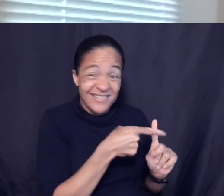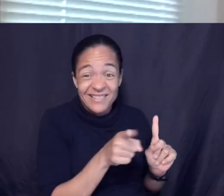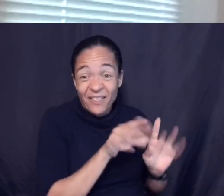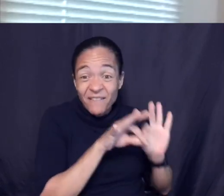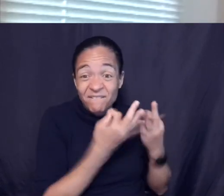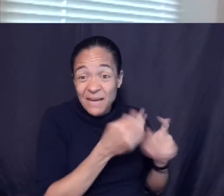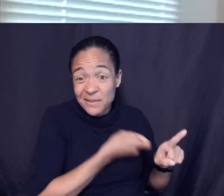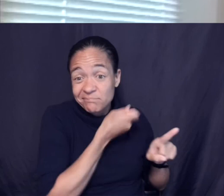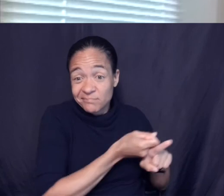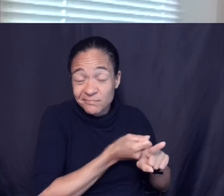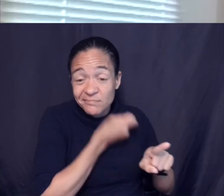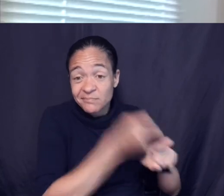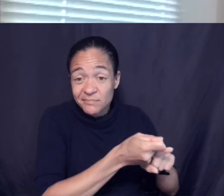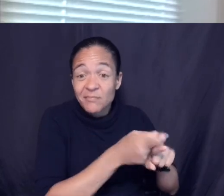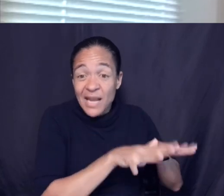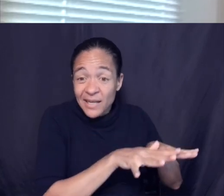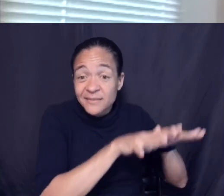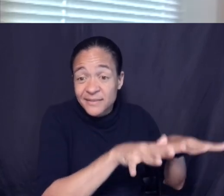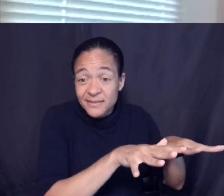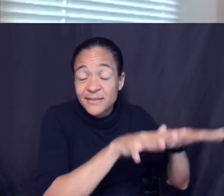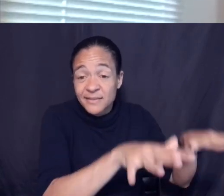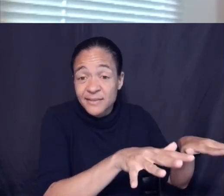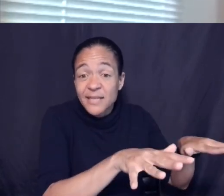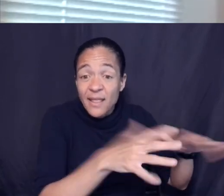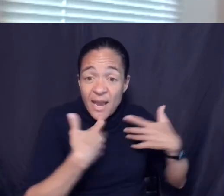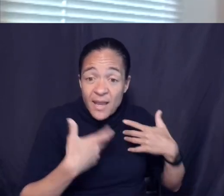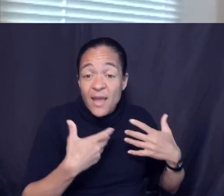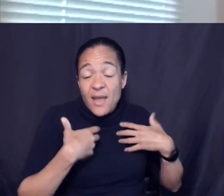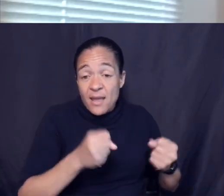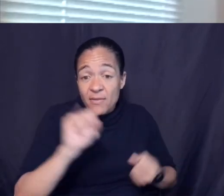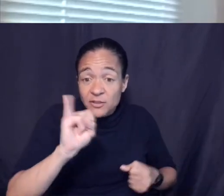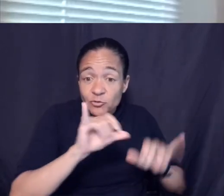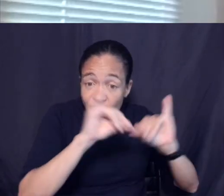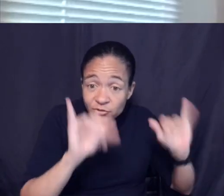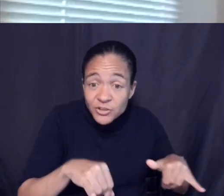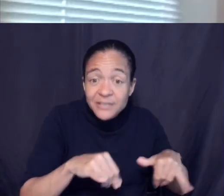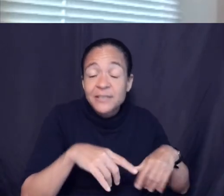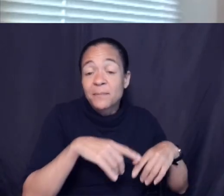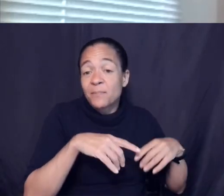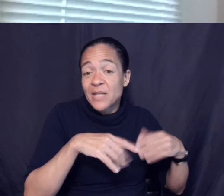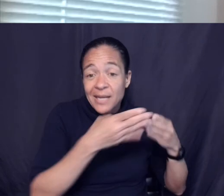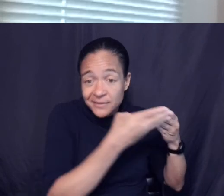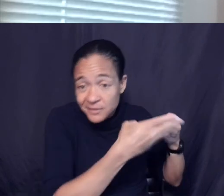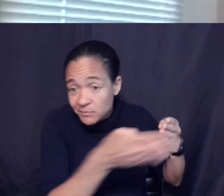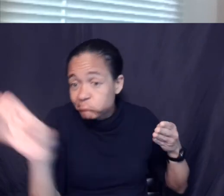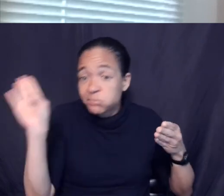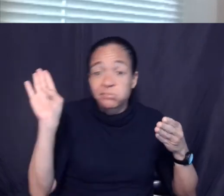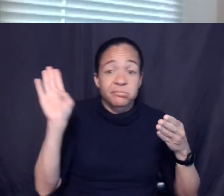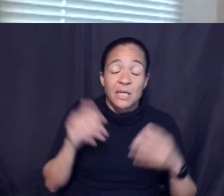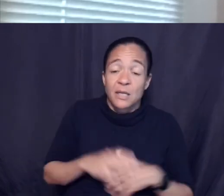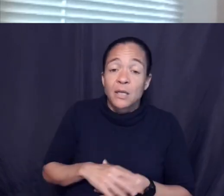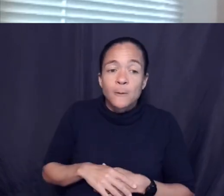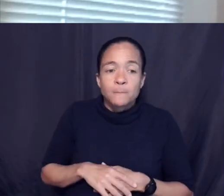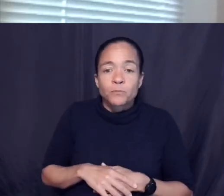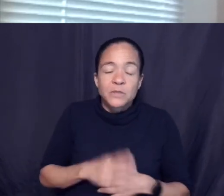family, and it ripples out and affects the whole healthcare system. And this is a whole, congenital CMV